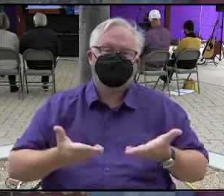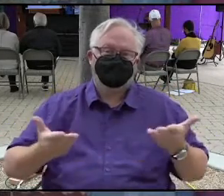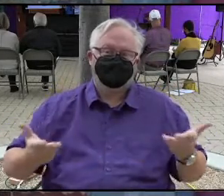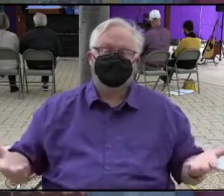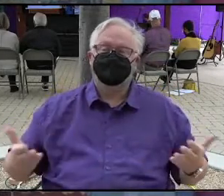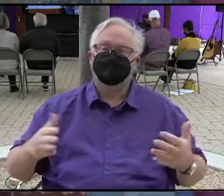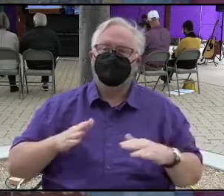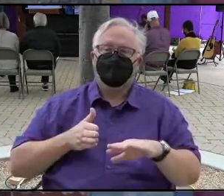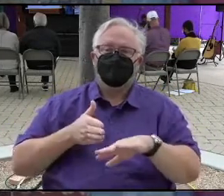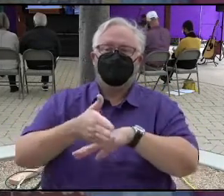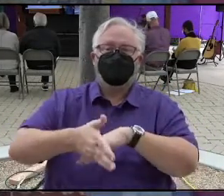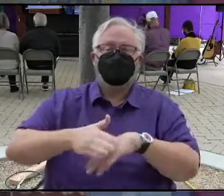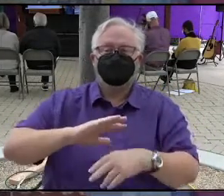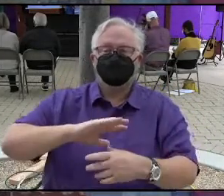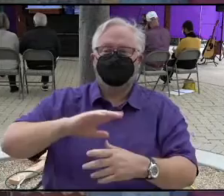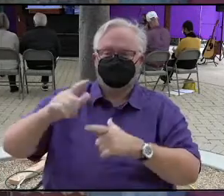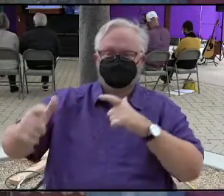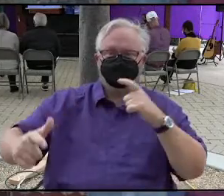beautiful planet Earth.